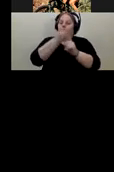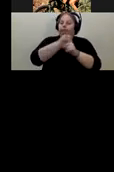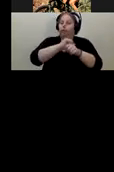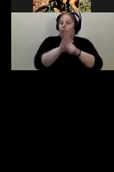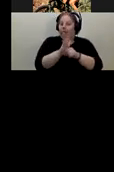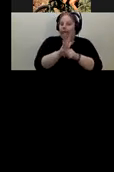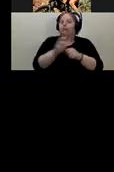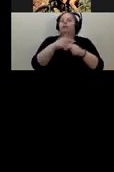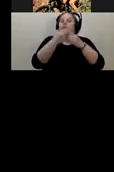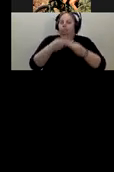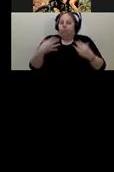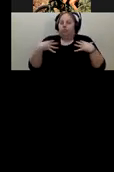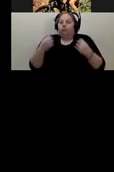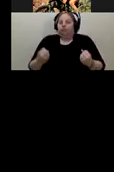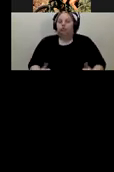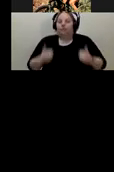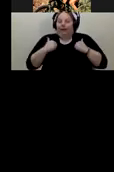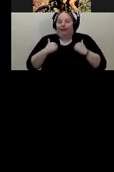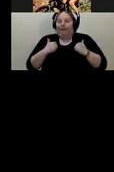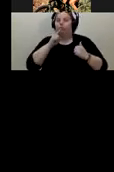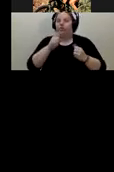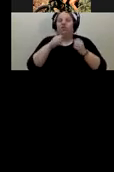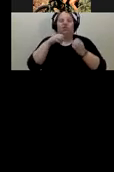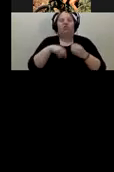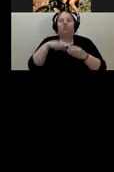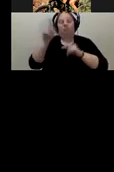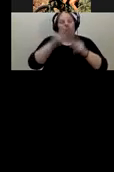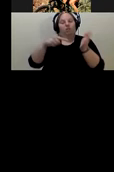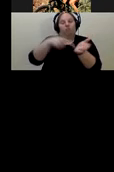is costing some people tens of thousands of dollars.